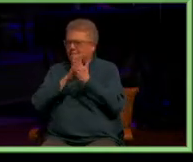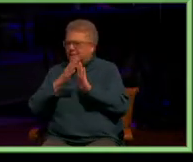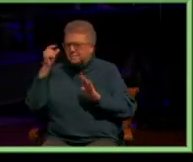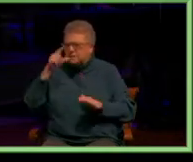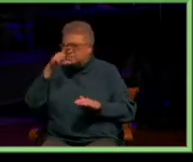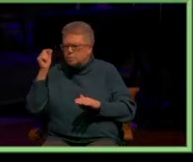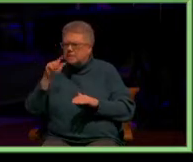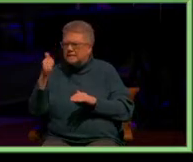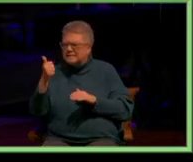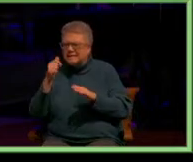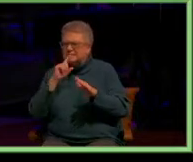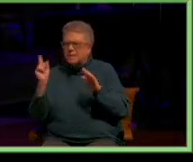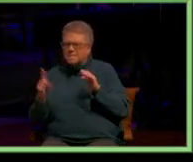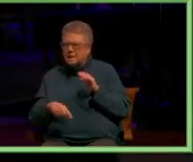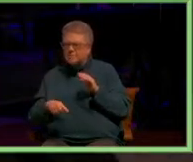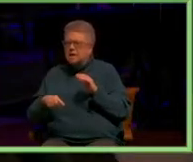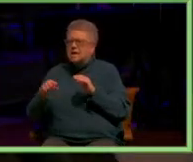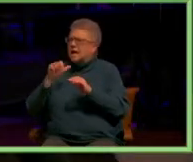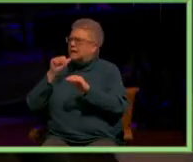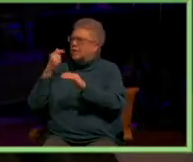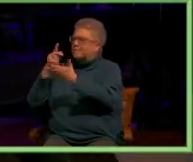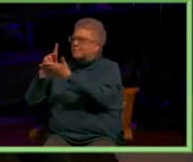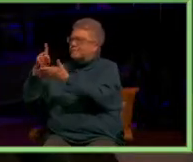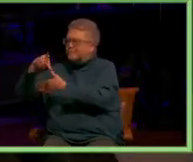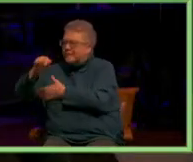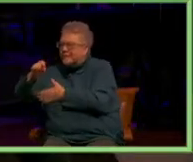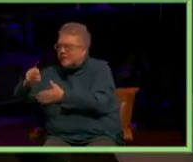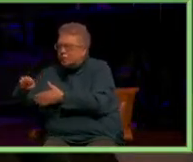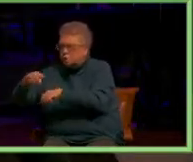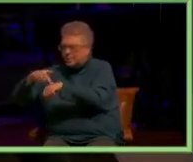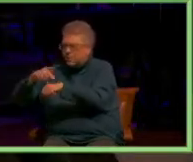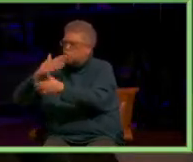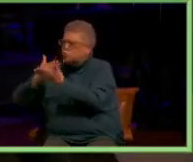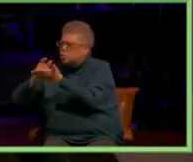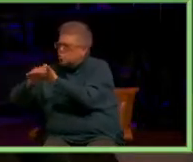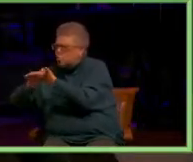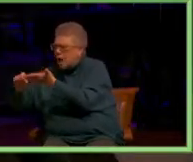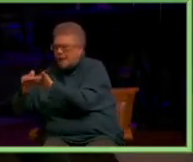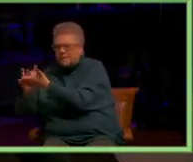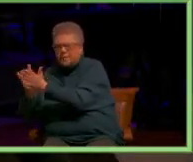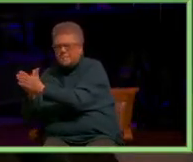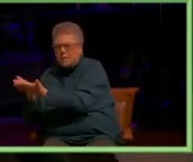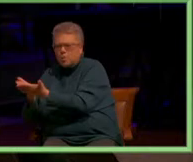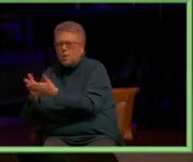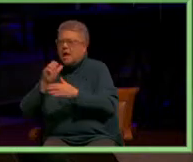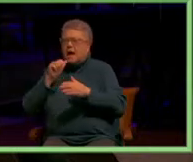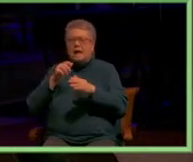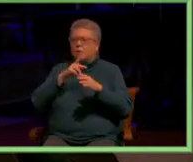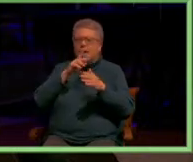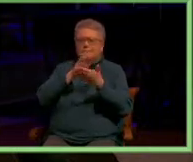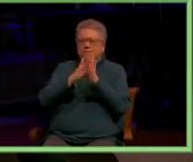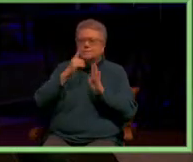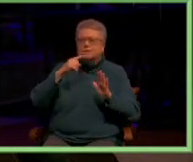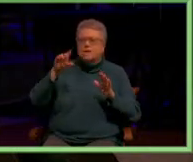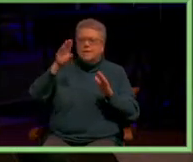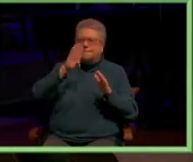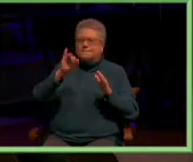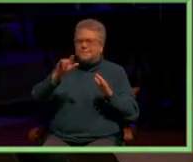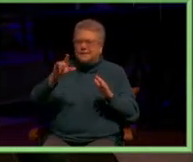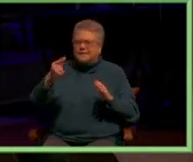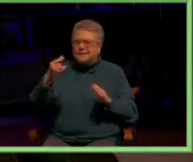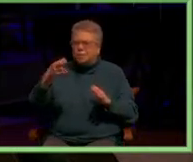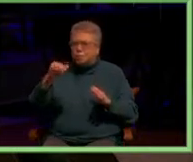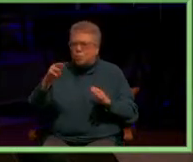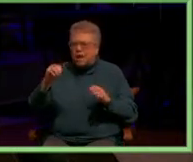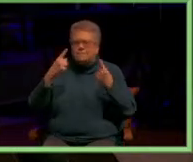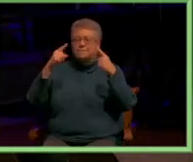good writer. I don't have peace with God because John was a faithful martyr. I don't have peace with God because Billy Graham was a good preacher or Spurgeon was a good